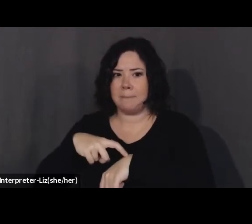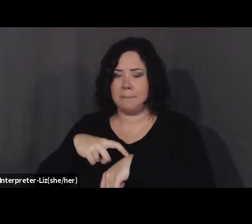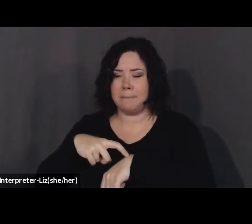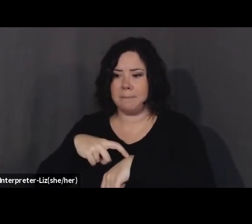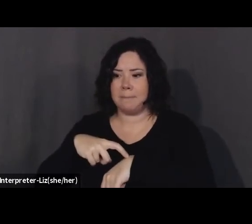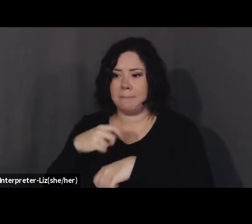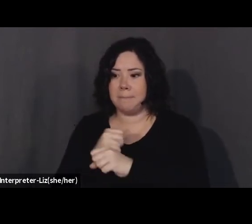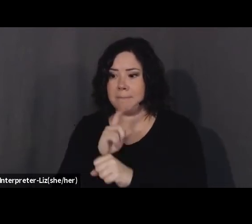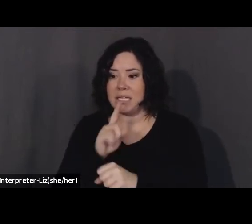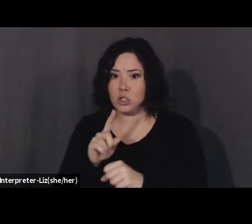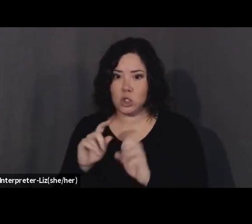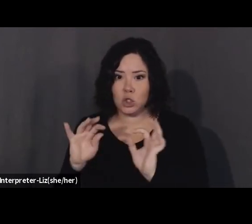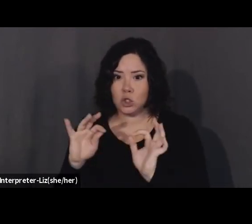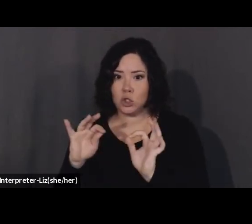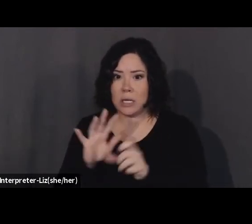had,